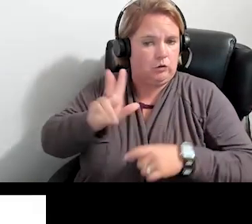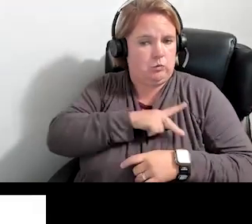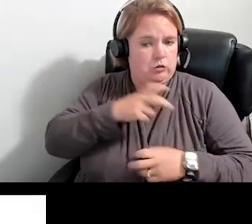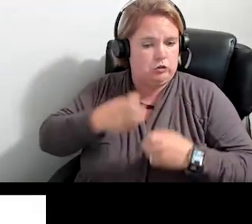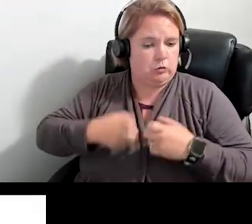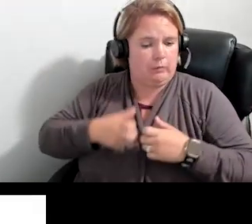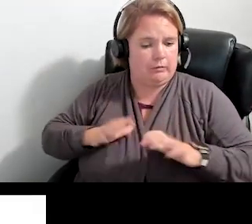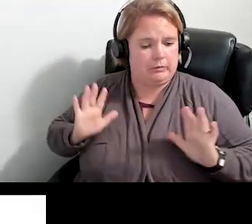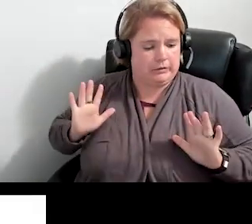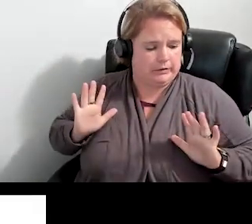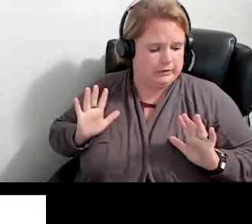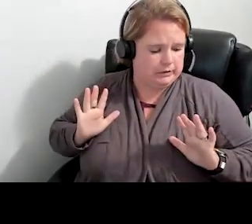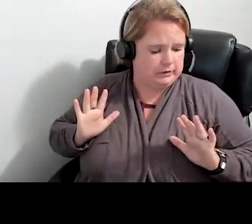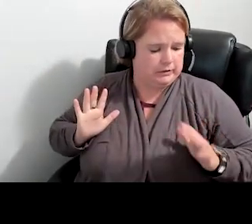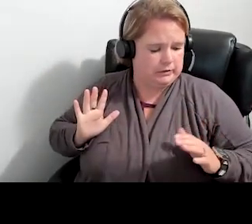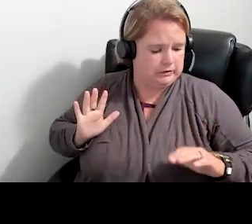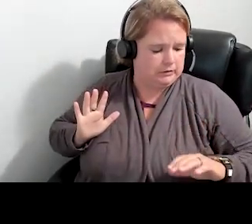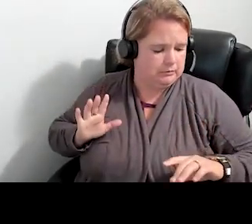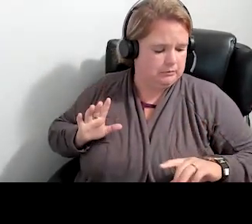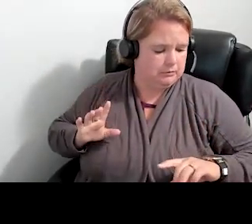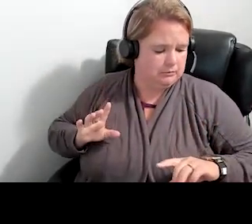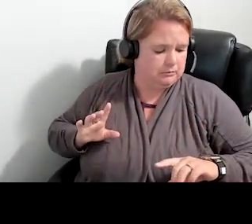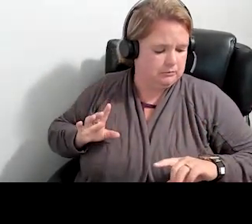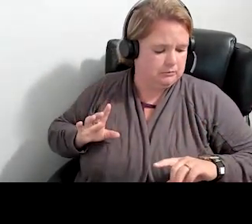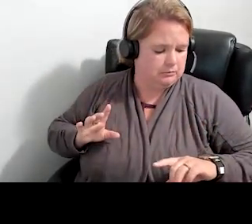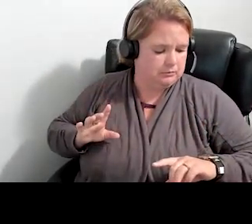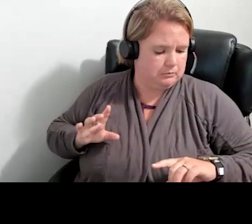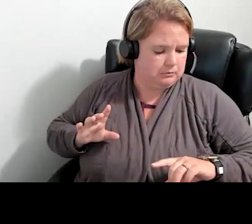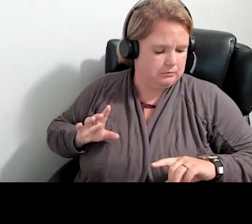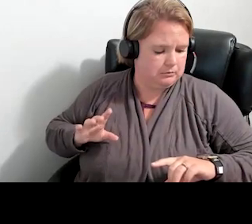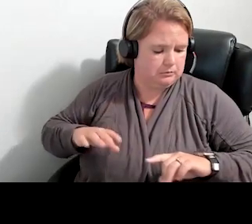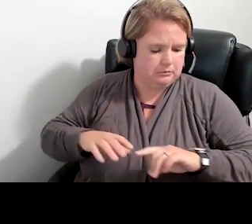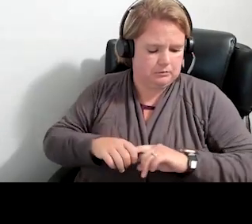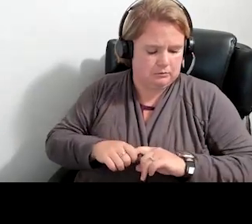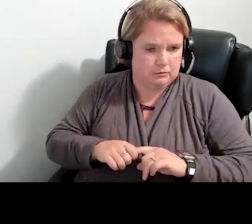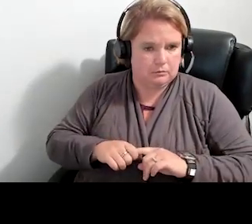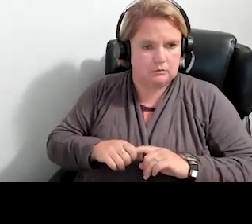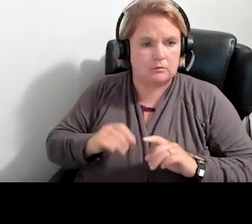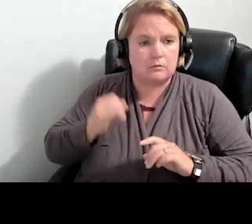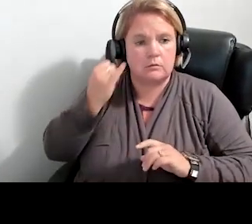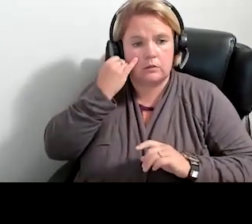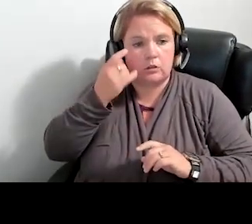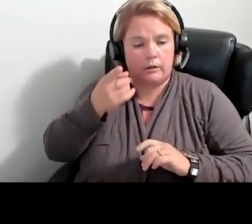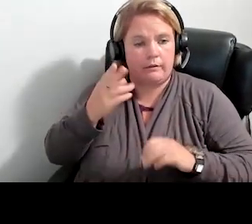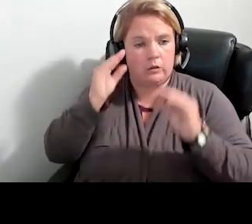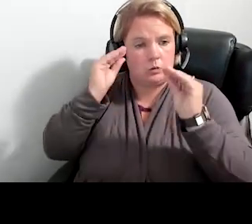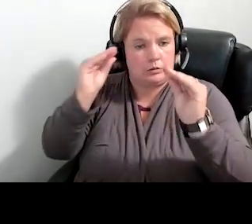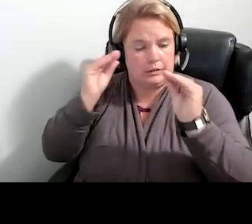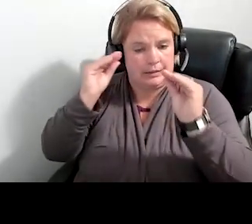no, I got some help. So if you teach